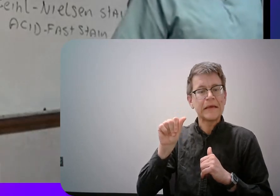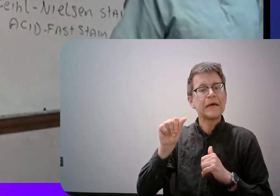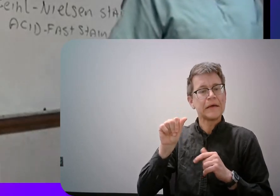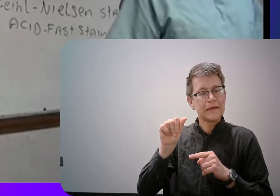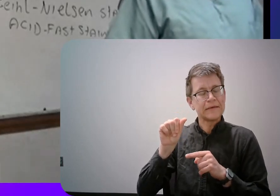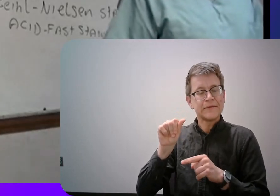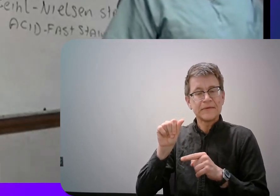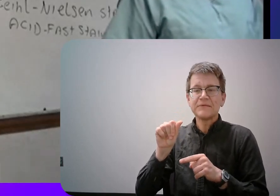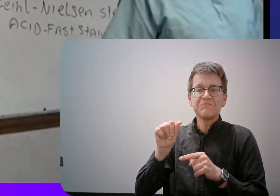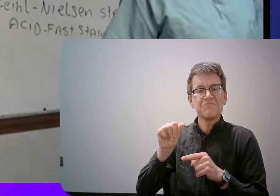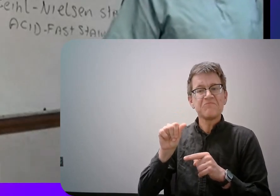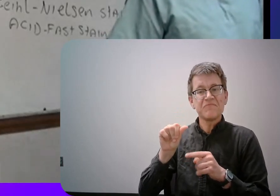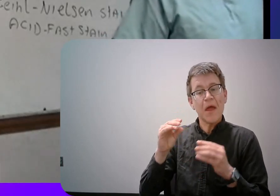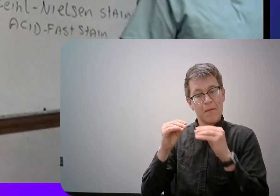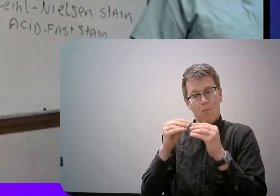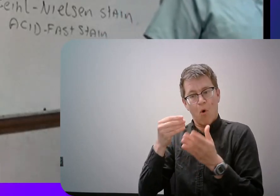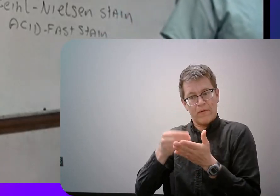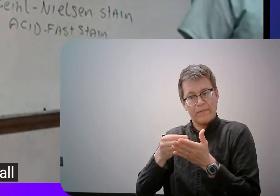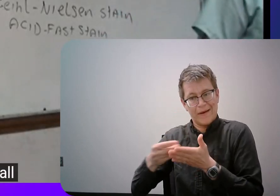less.